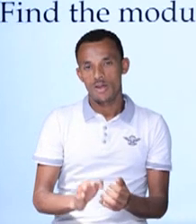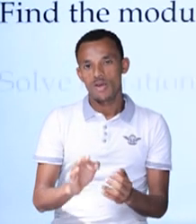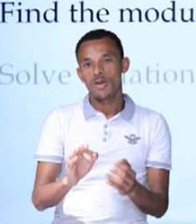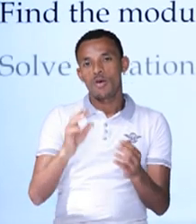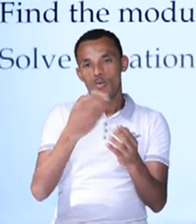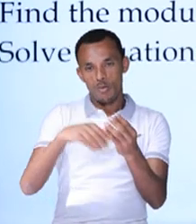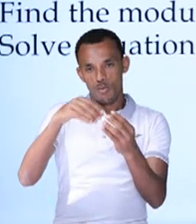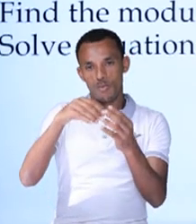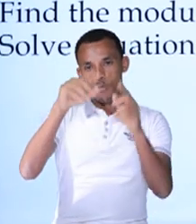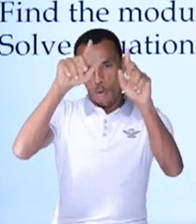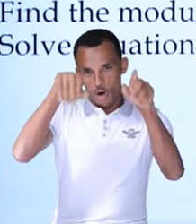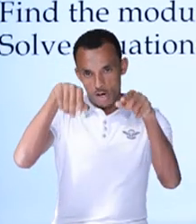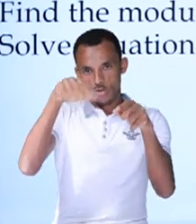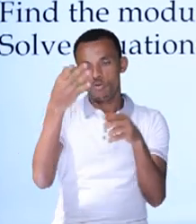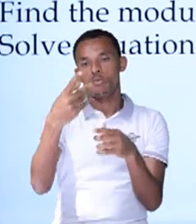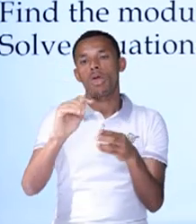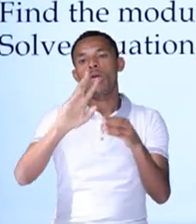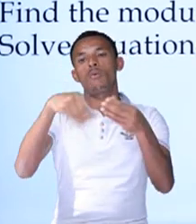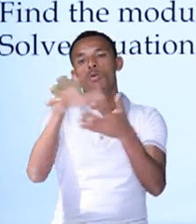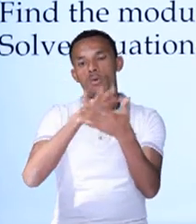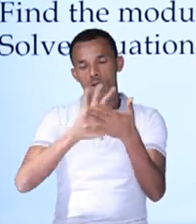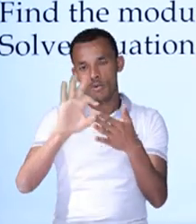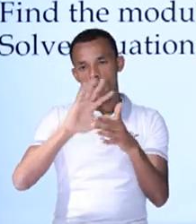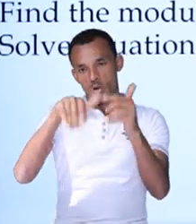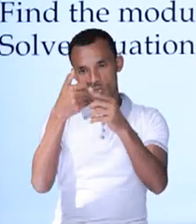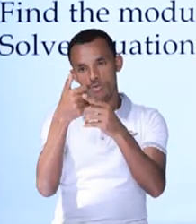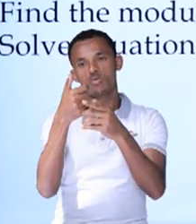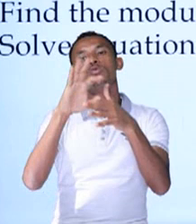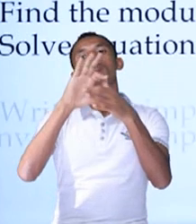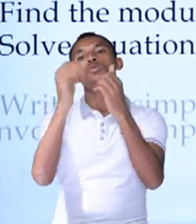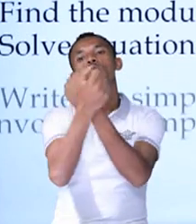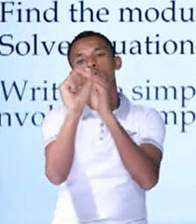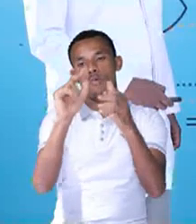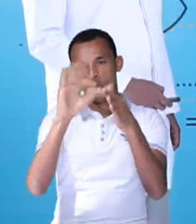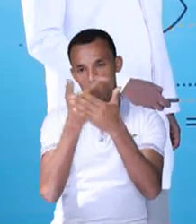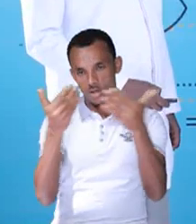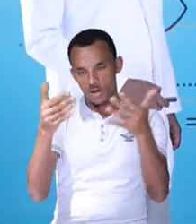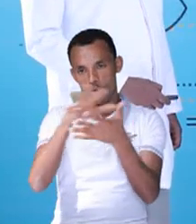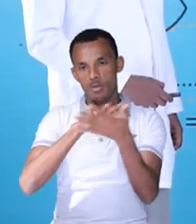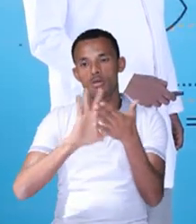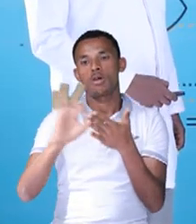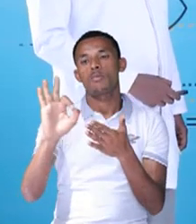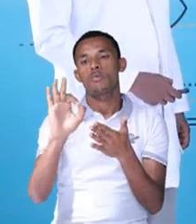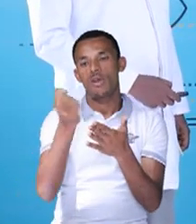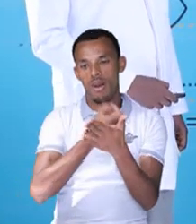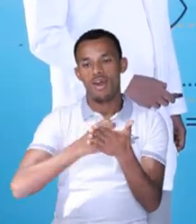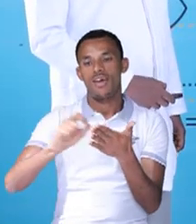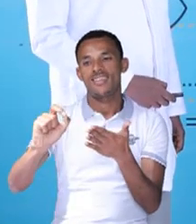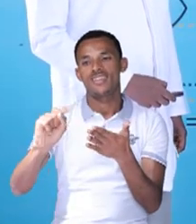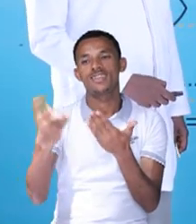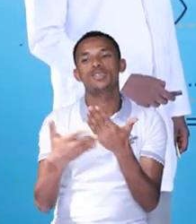modulus of a given complex number, how to solve equations in the set of complex numbers, to write